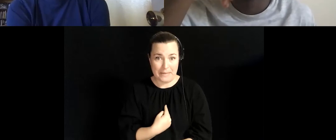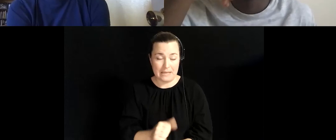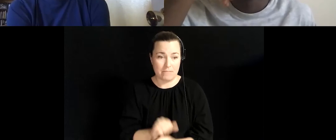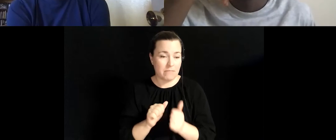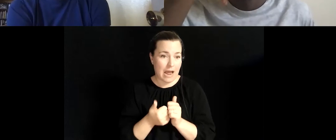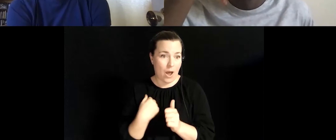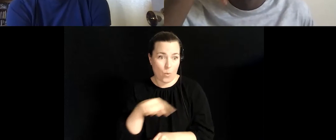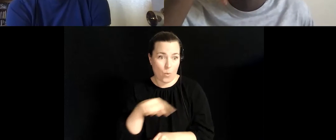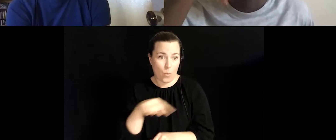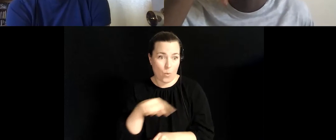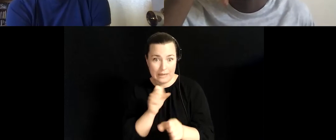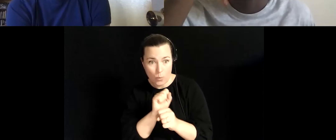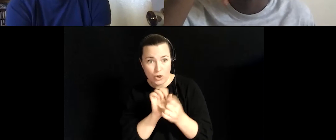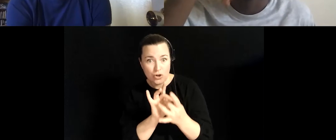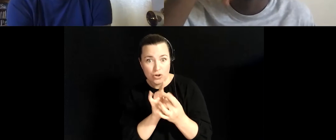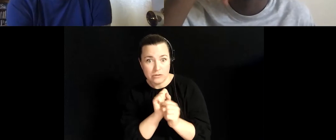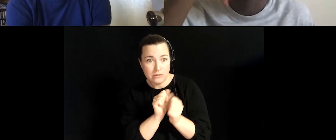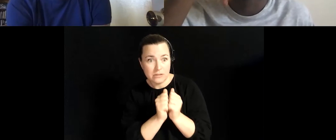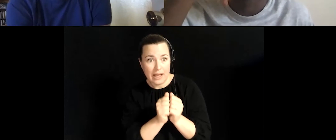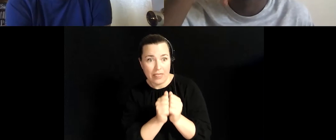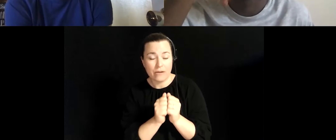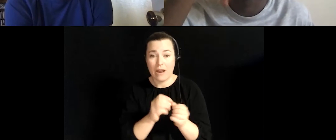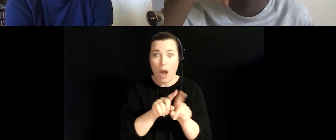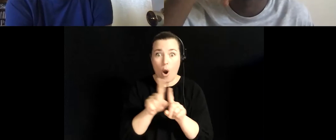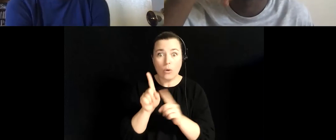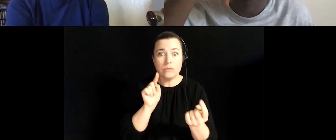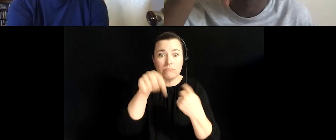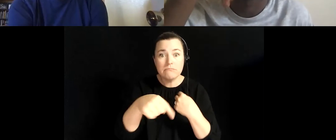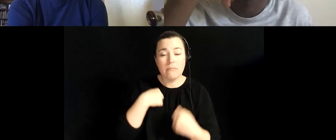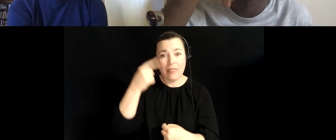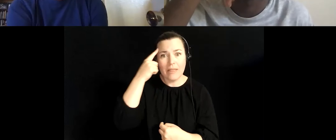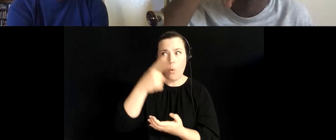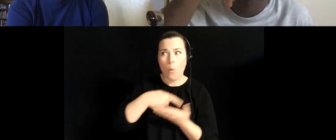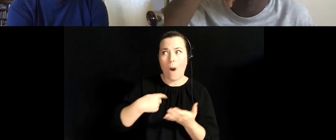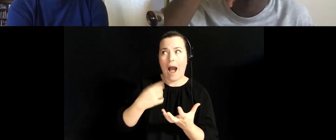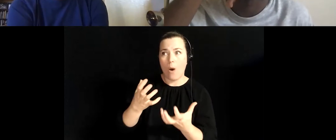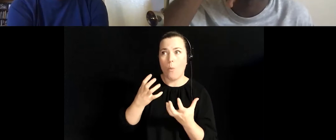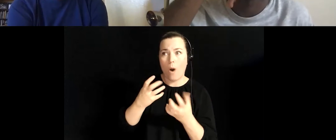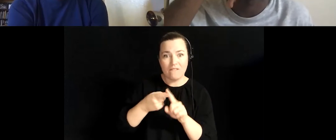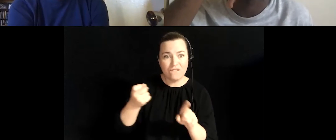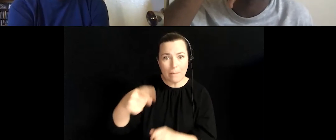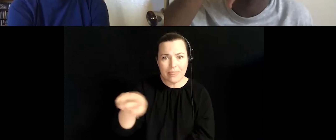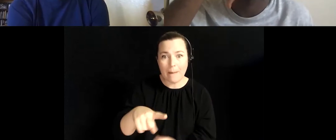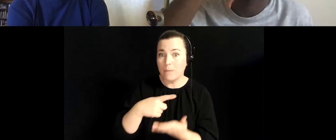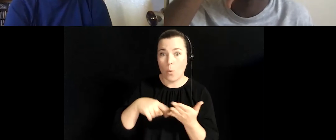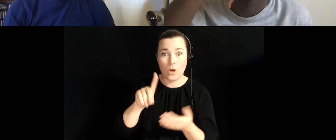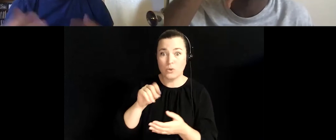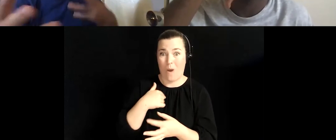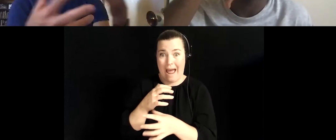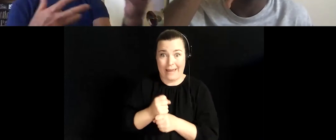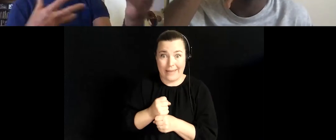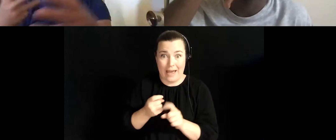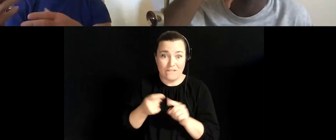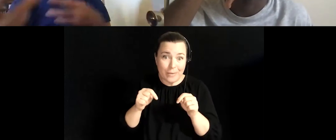work together, and also think about what do I want from them? Like what do I get out of this situation? What